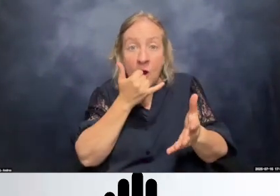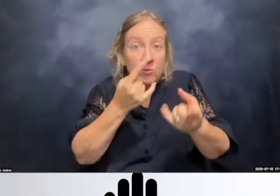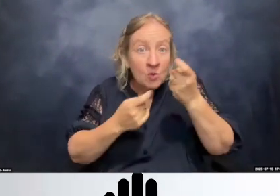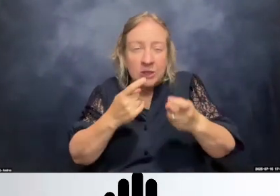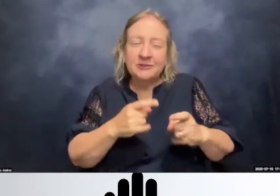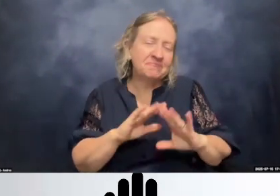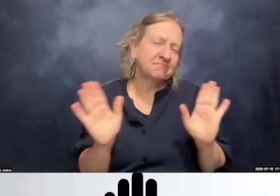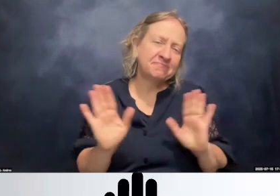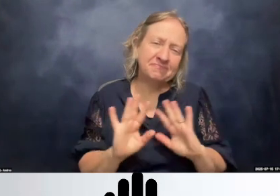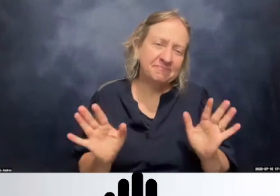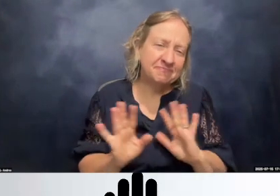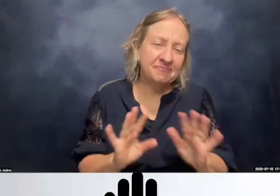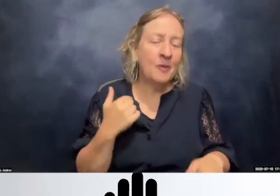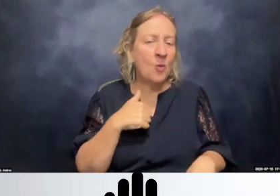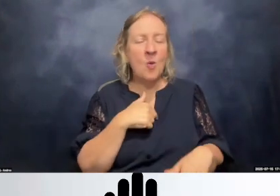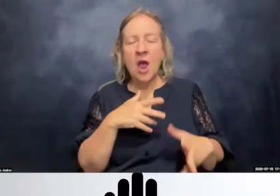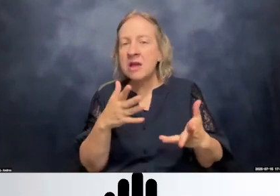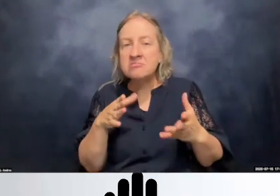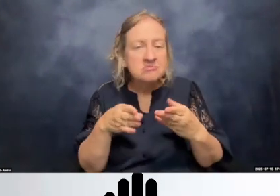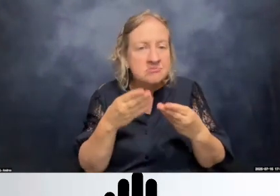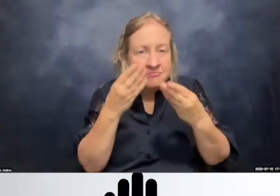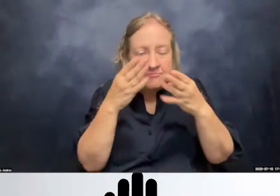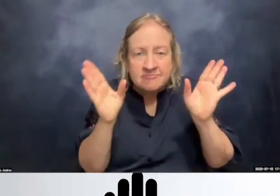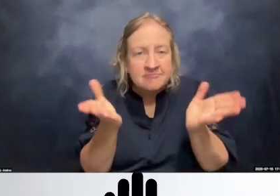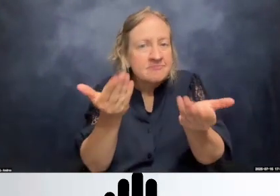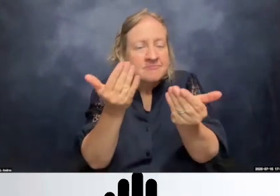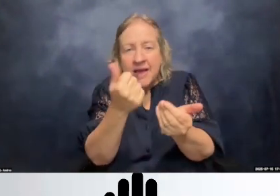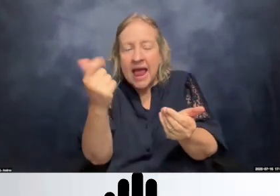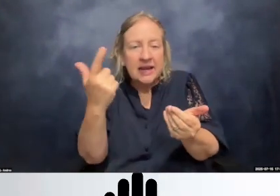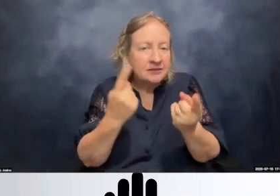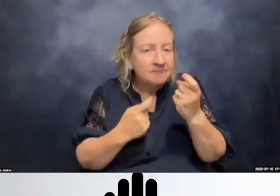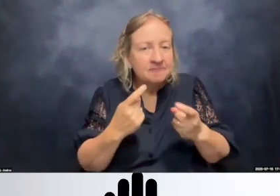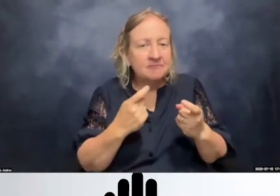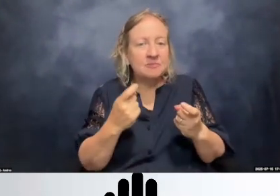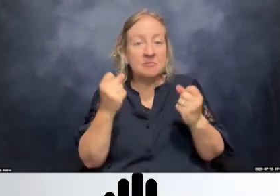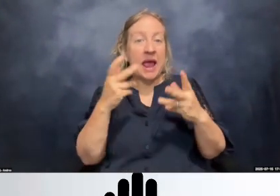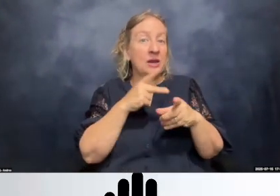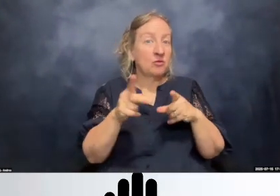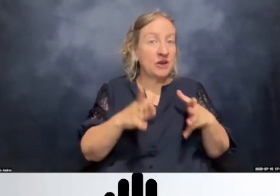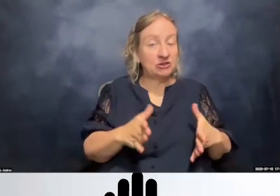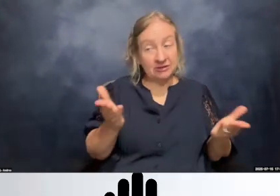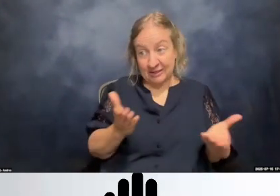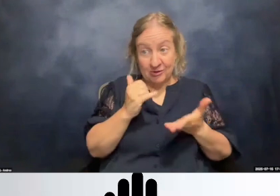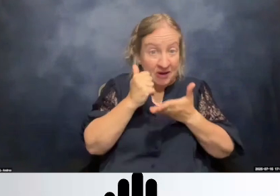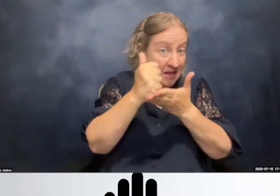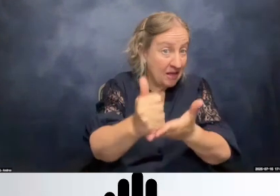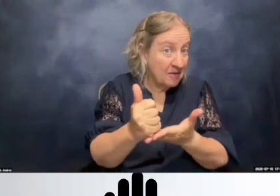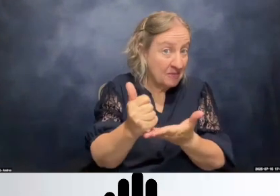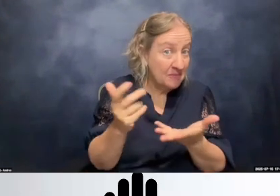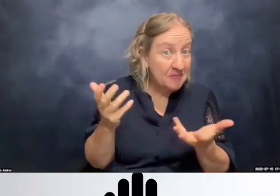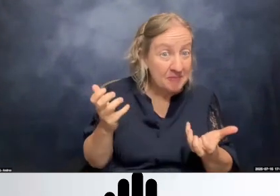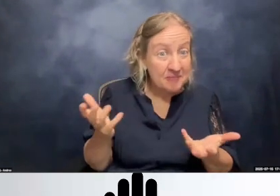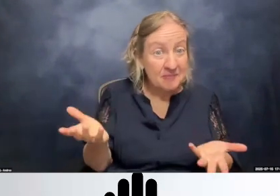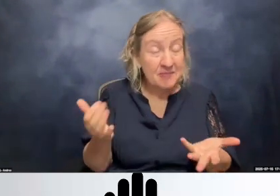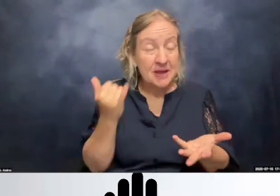questions. We're open to everything, and you're online with a bunch of professionals that are here to help you. If there's